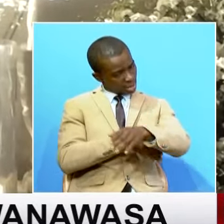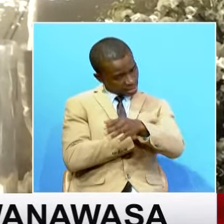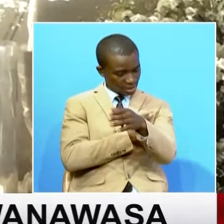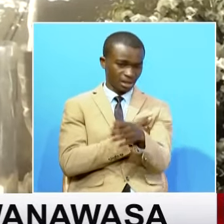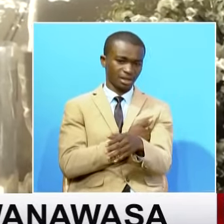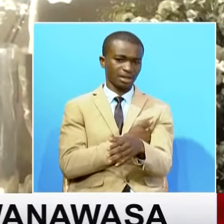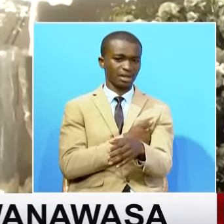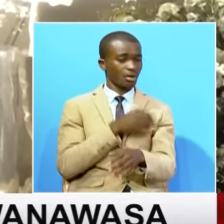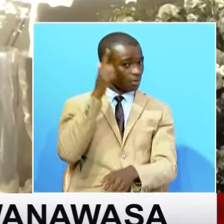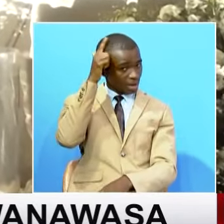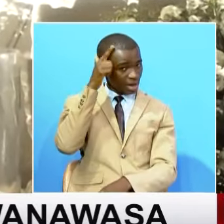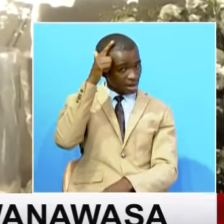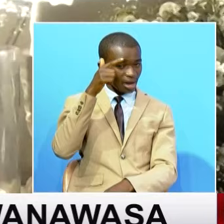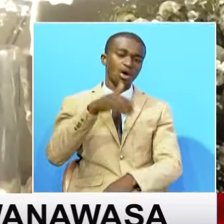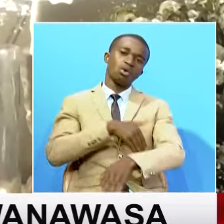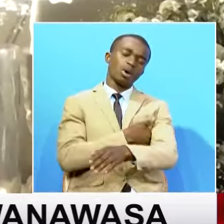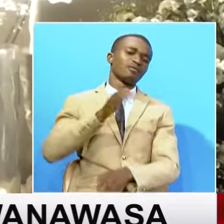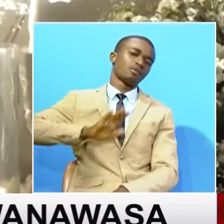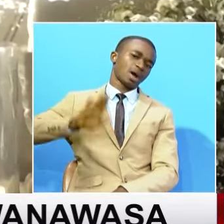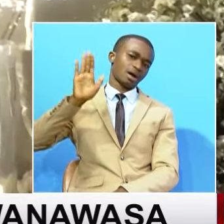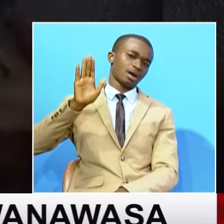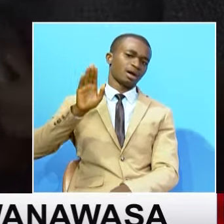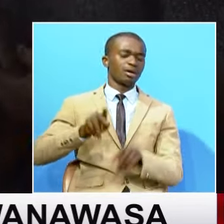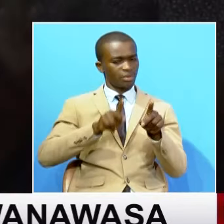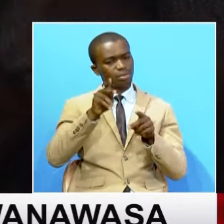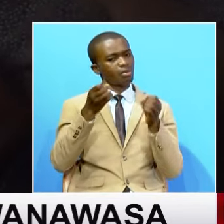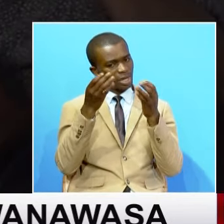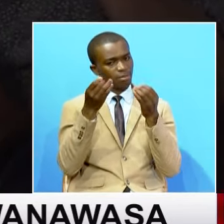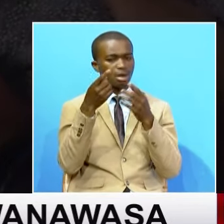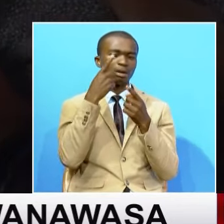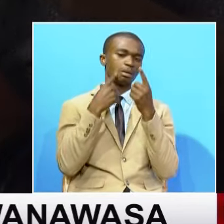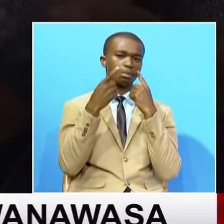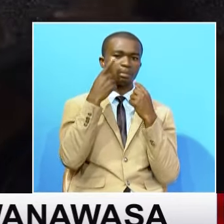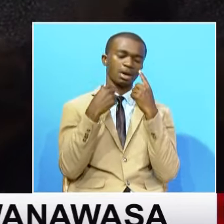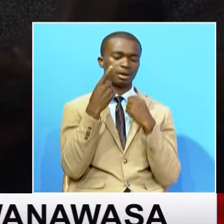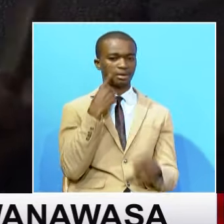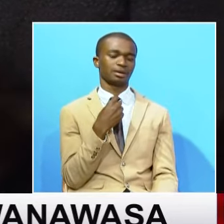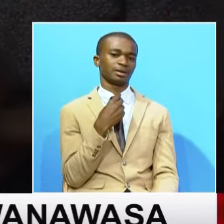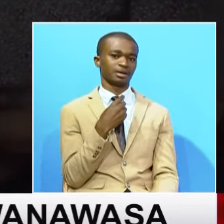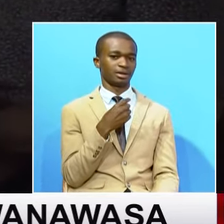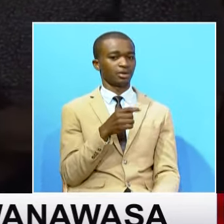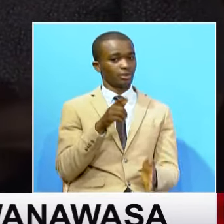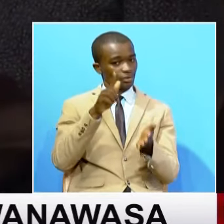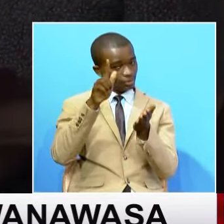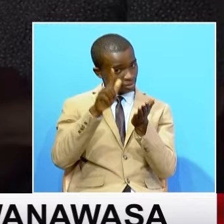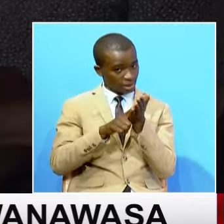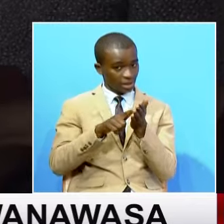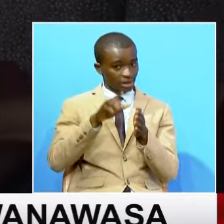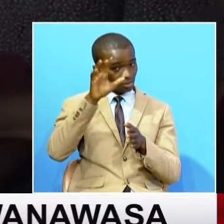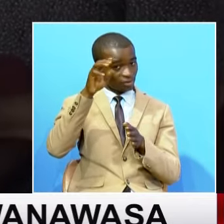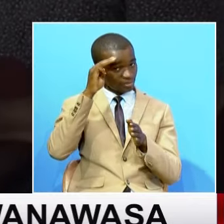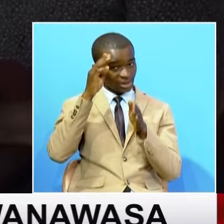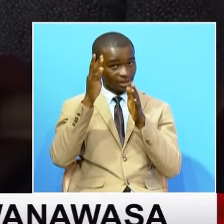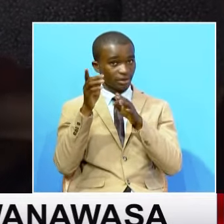out, messages of condolence have been pouring in. Lusaka Province Minister Sheo Muliata visited the